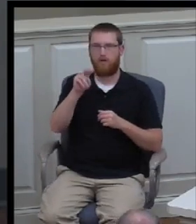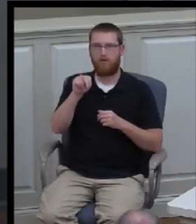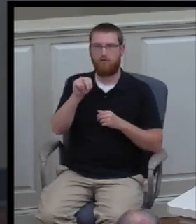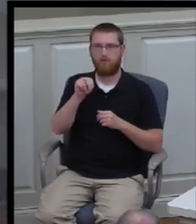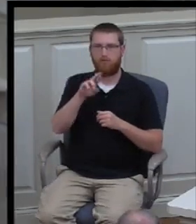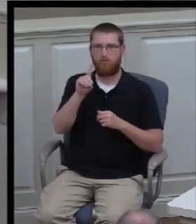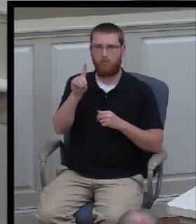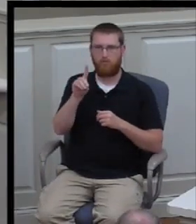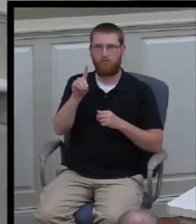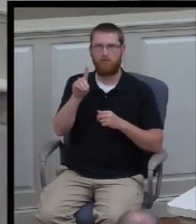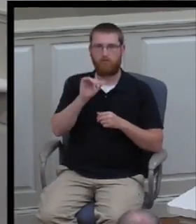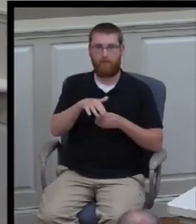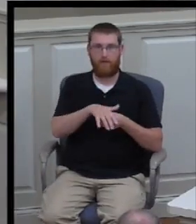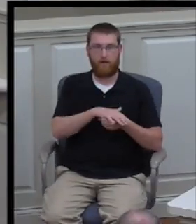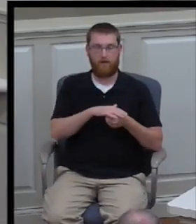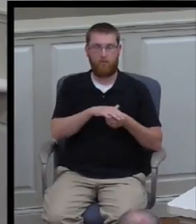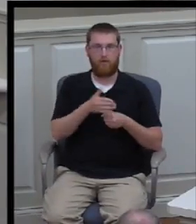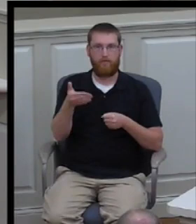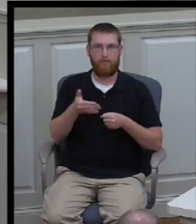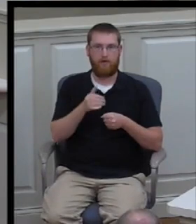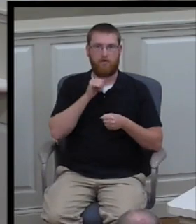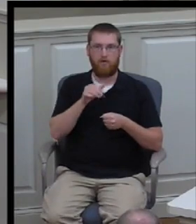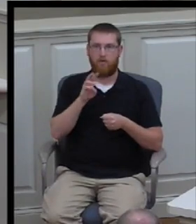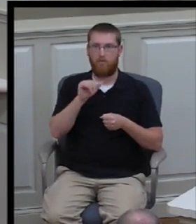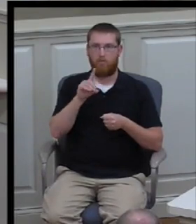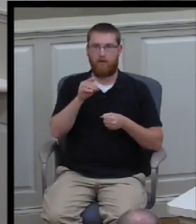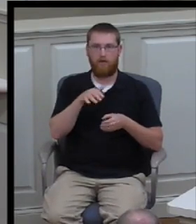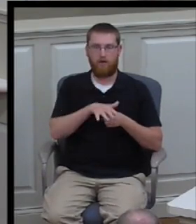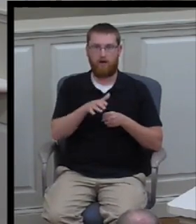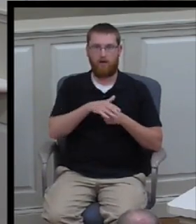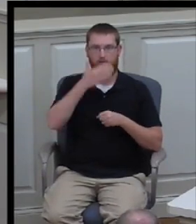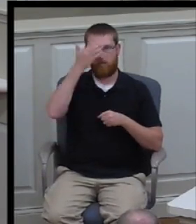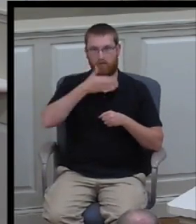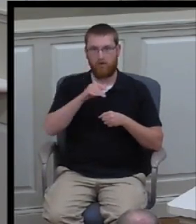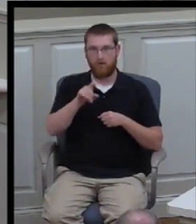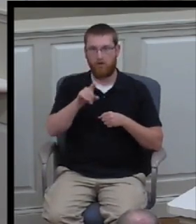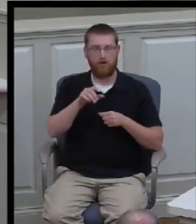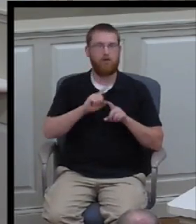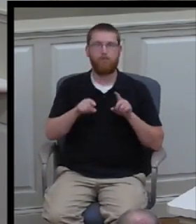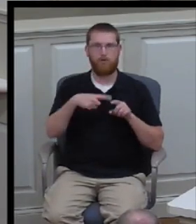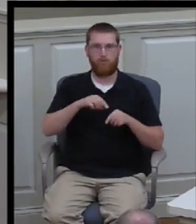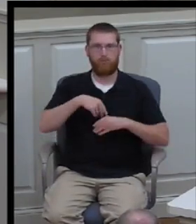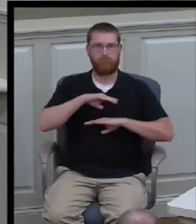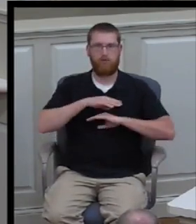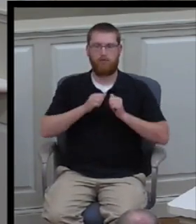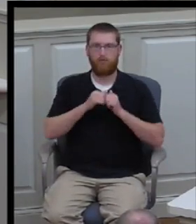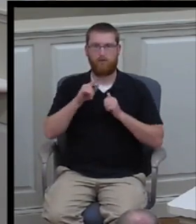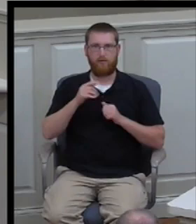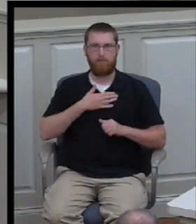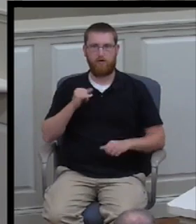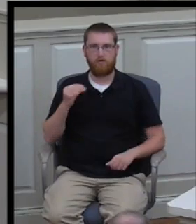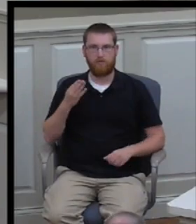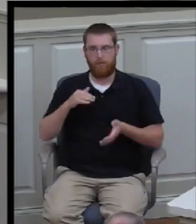this area may not be wide enough across the front or not, but if you guys are okay with it, my job